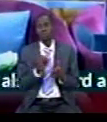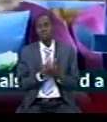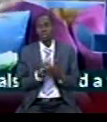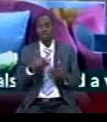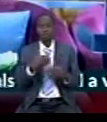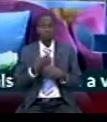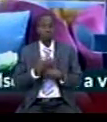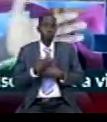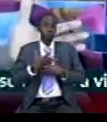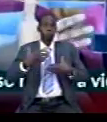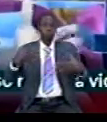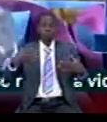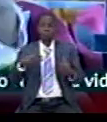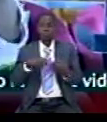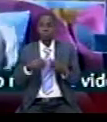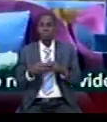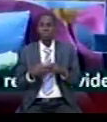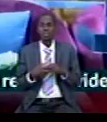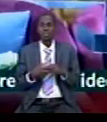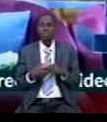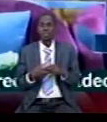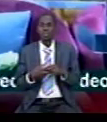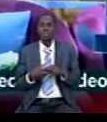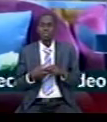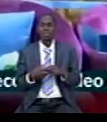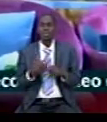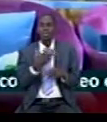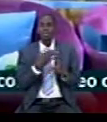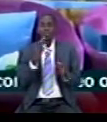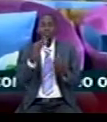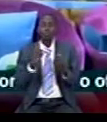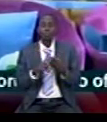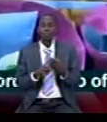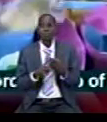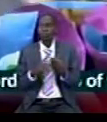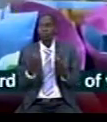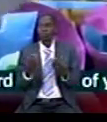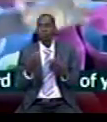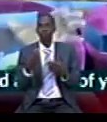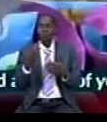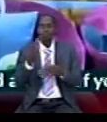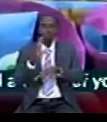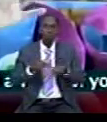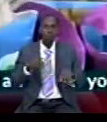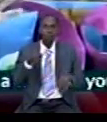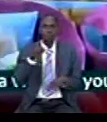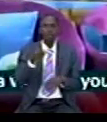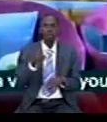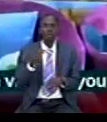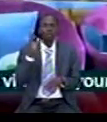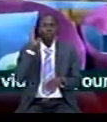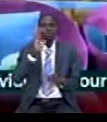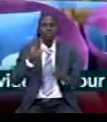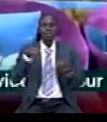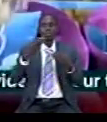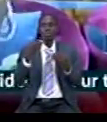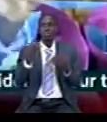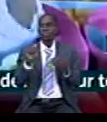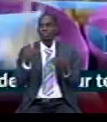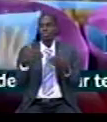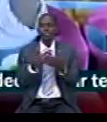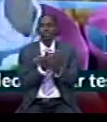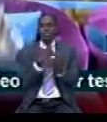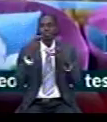doctor, who is that? That woman with a very huge ovariances. The other one will ask, where is the woman? The woman with a